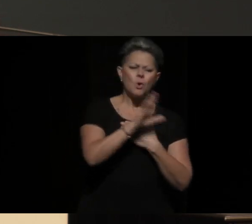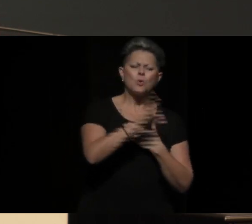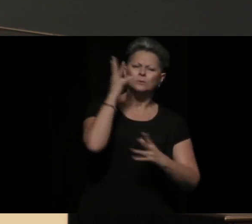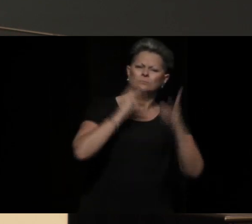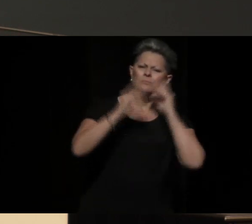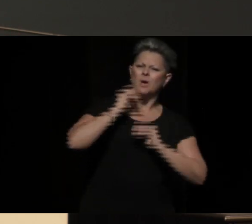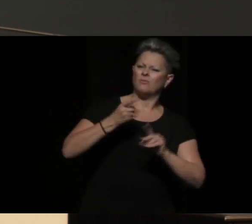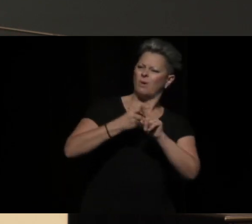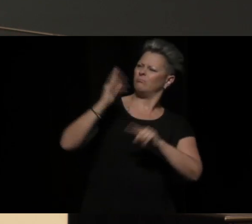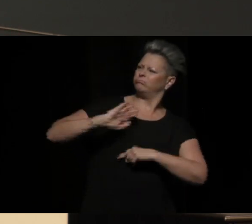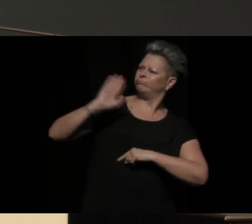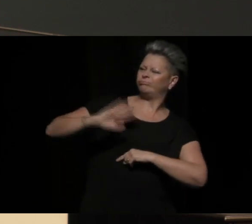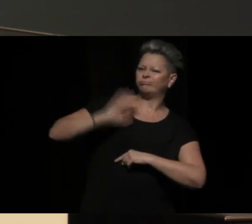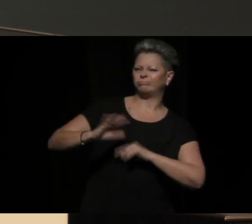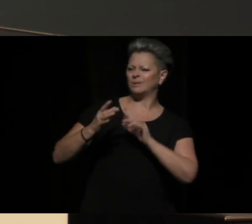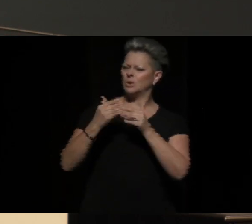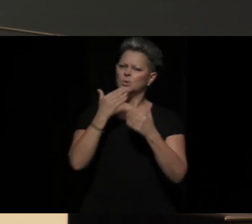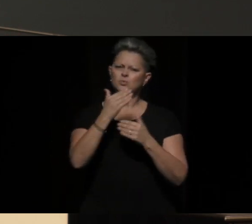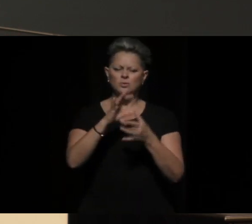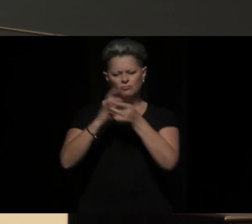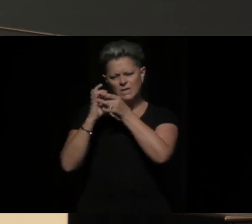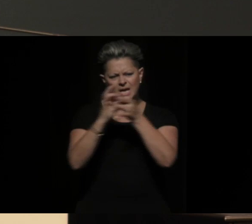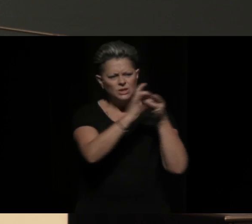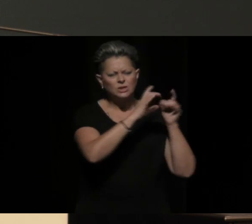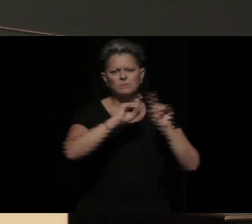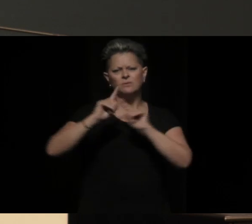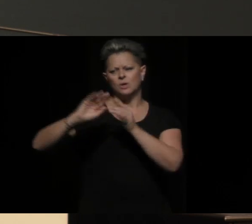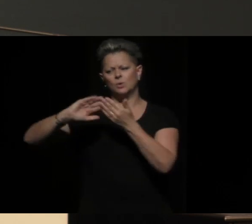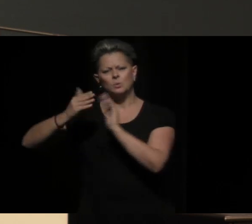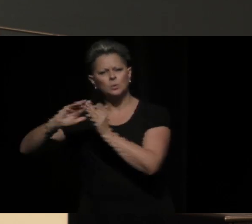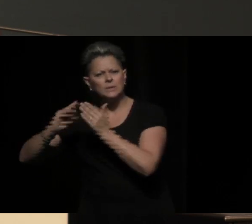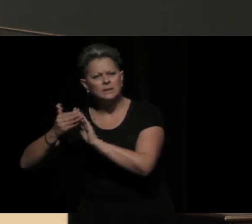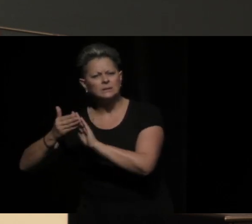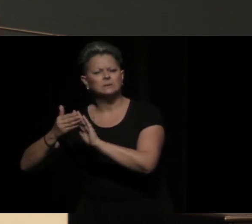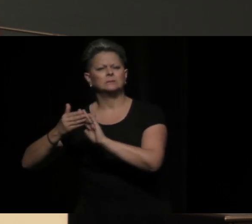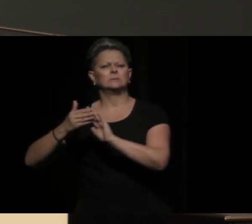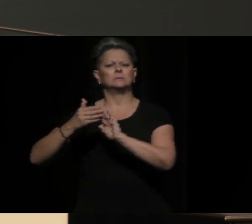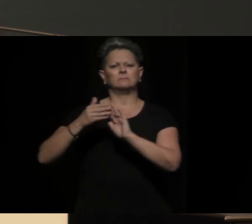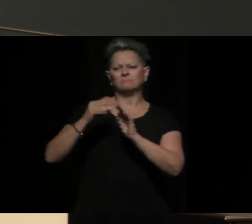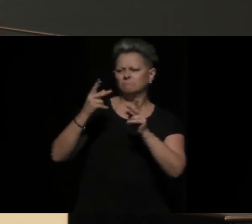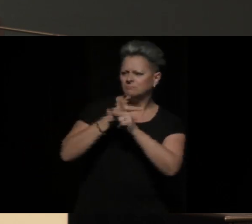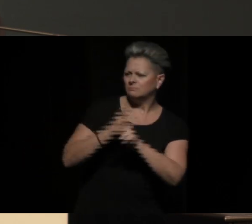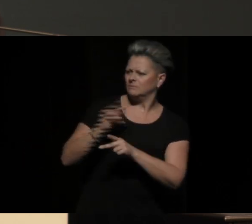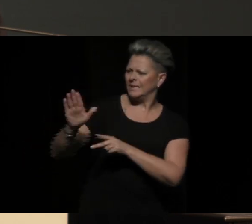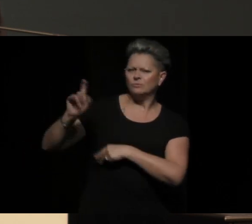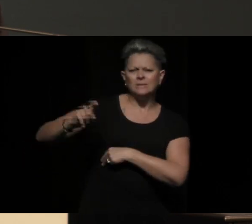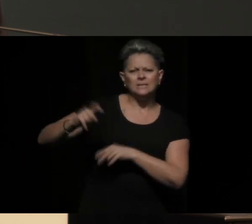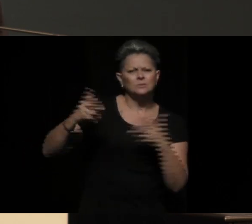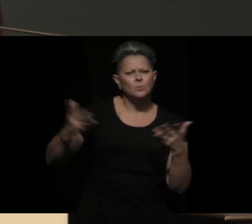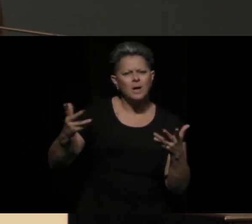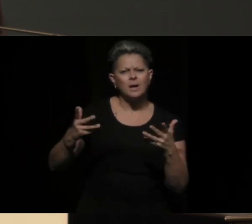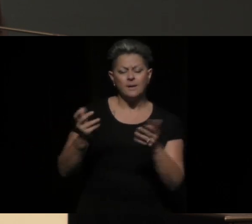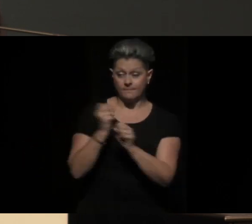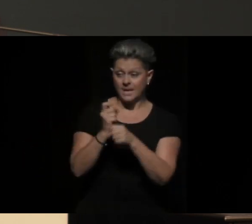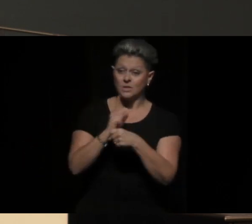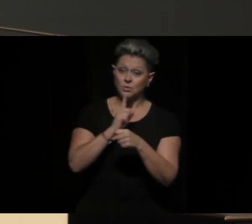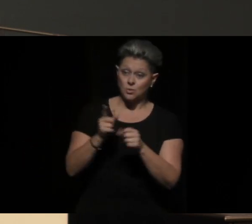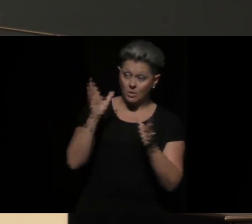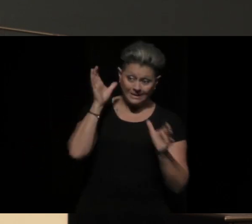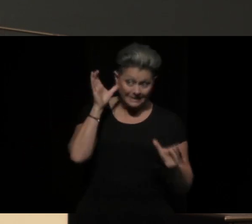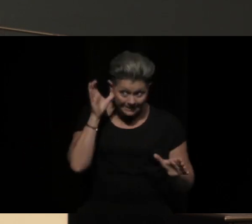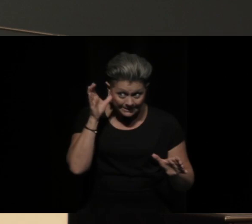working relationships with the municipalities and anticipating their needs to ensure the programs were effective and